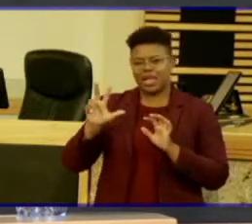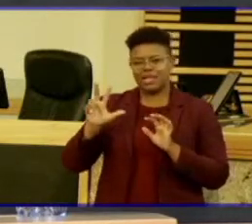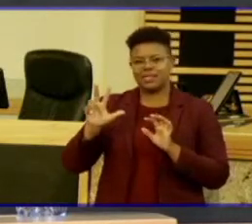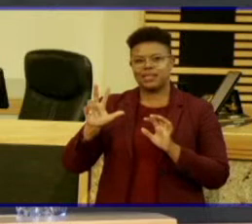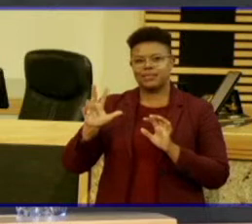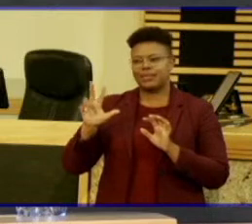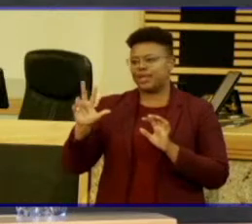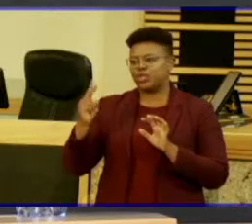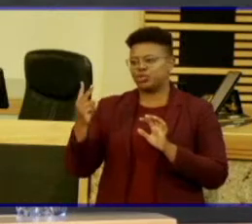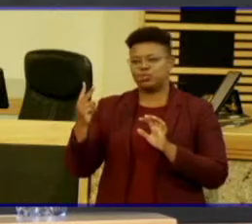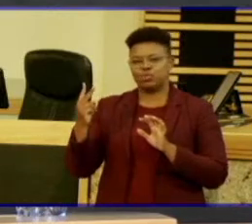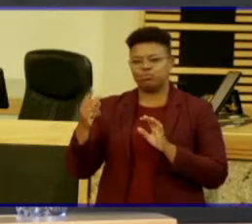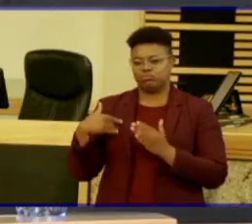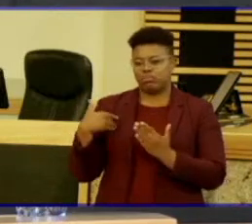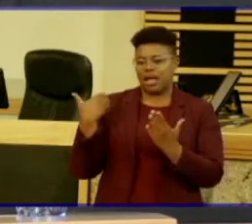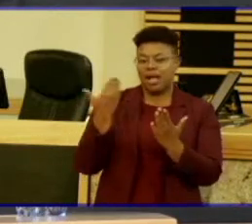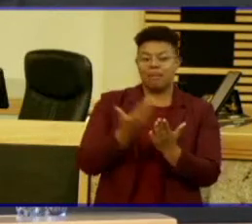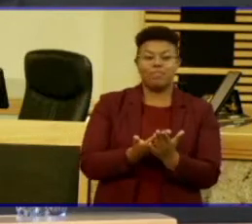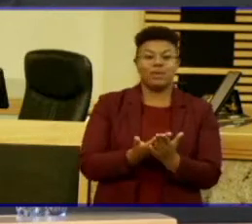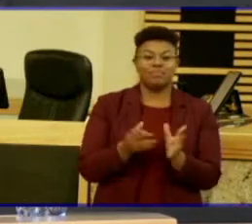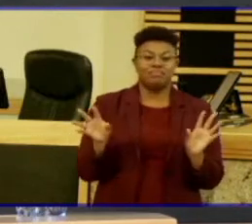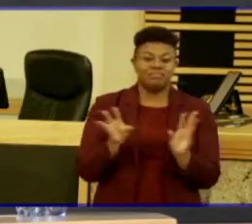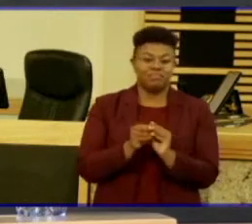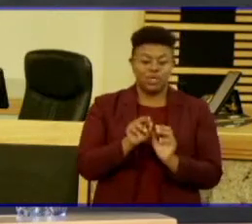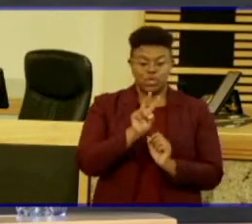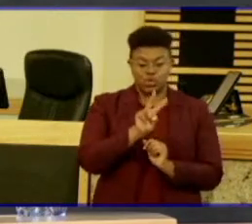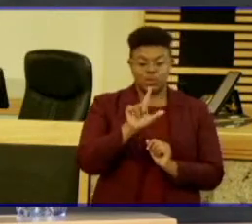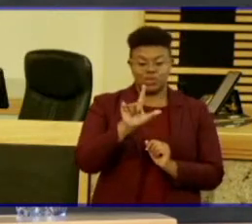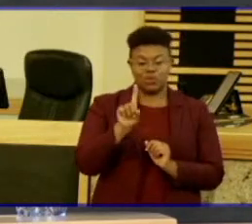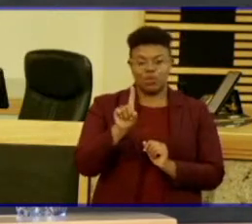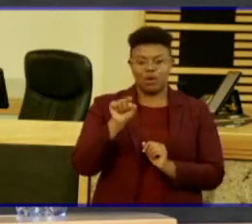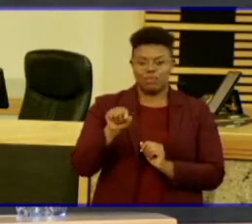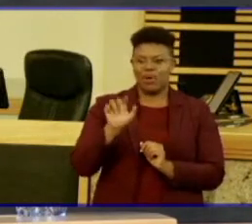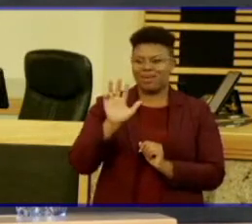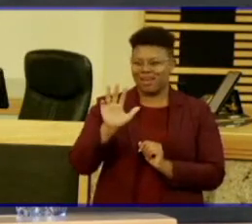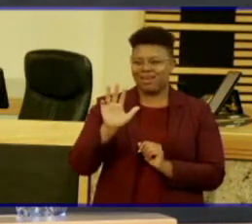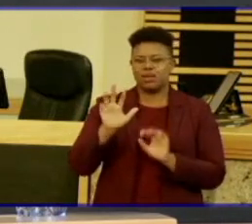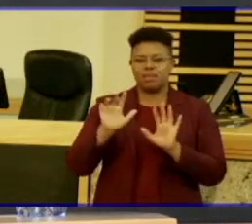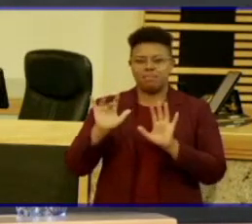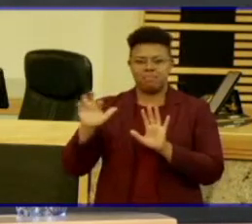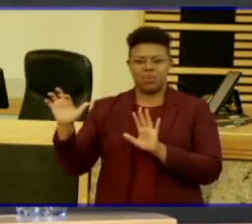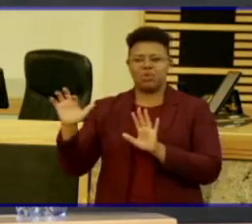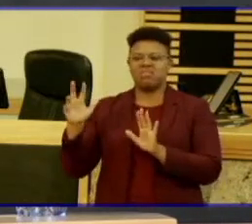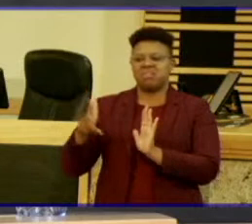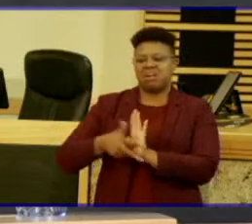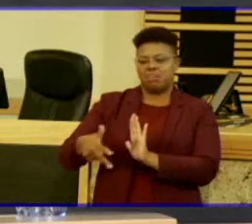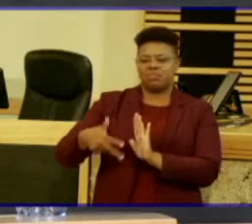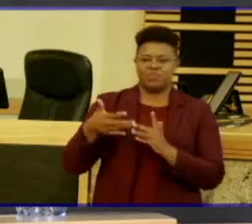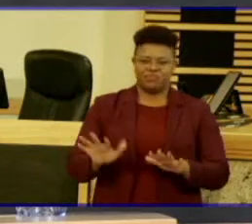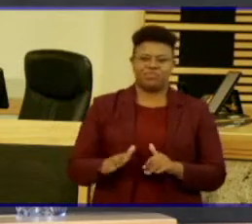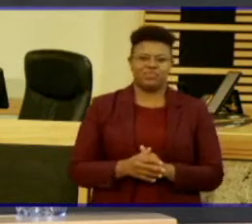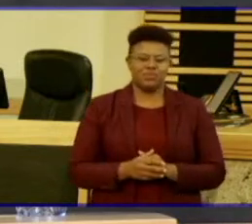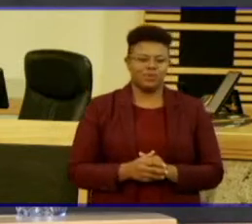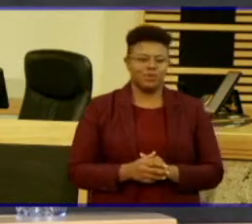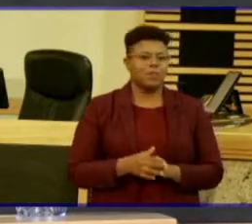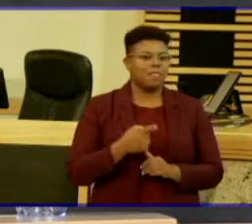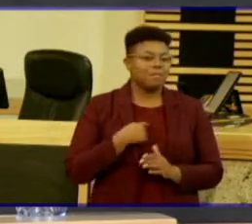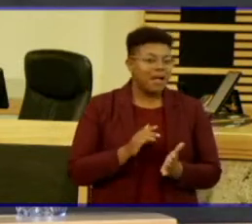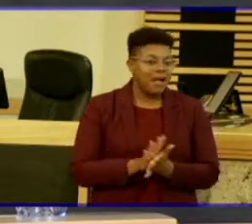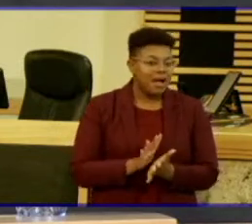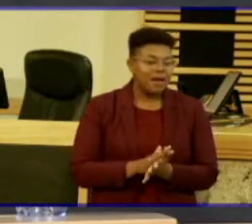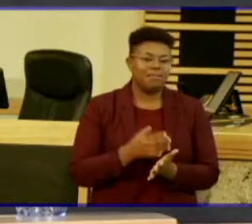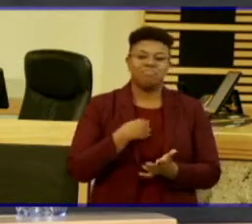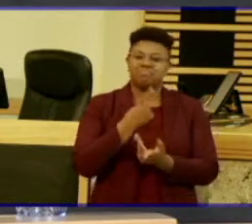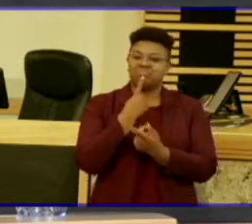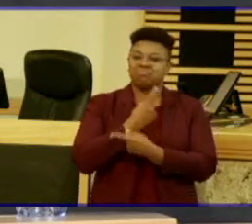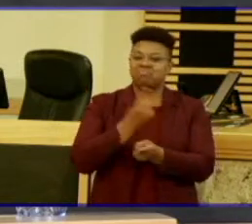776,882 applications amounting to 271.9 million were approved. I'm also pleased to note that the